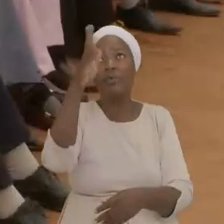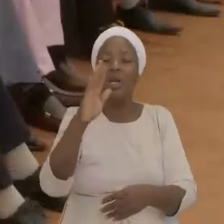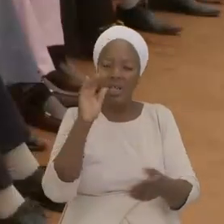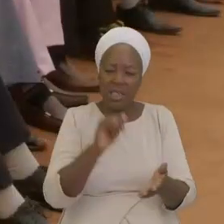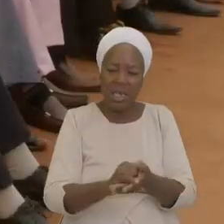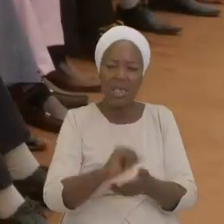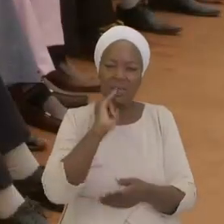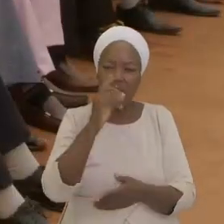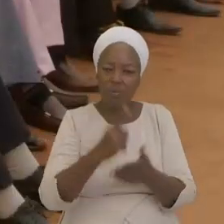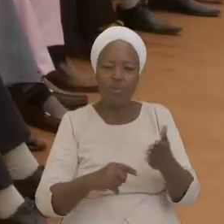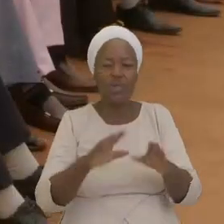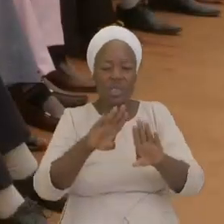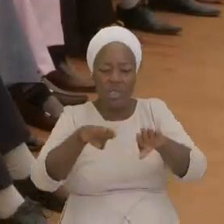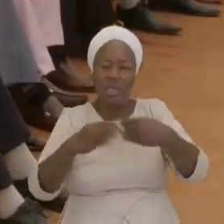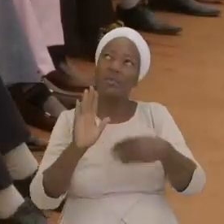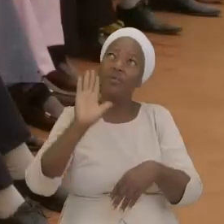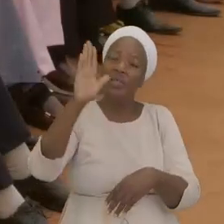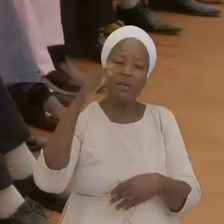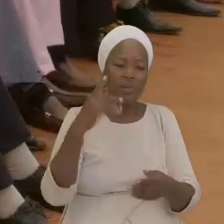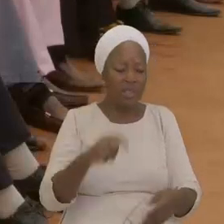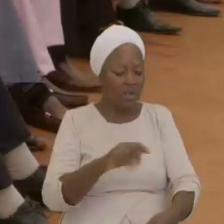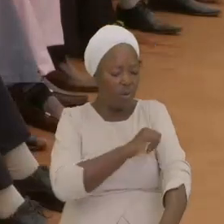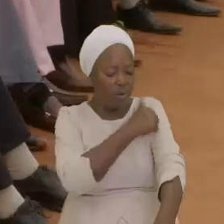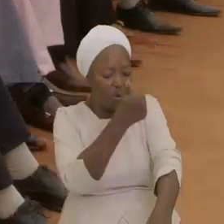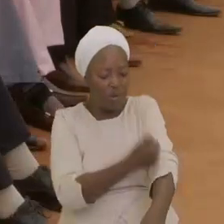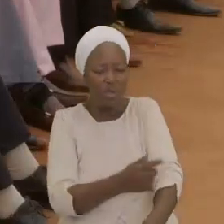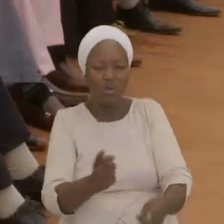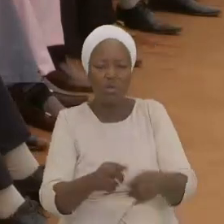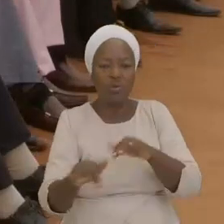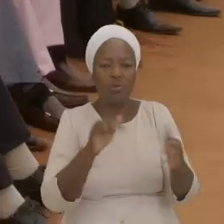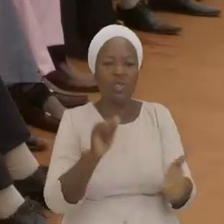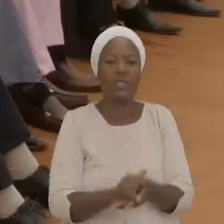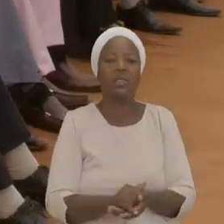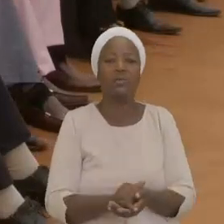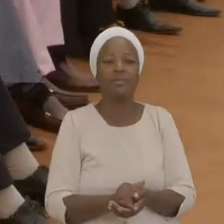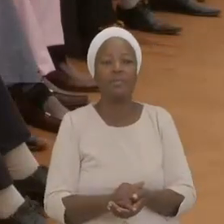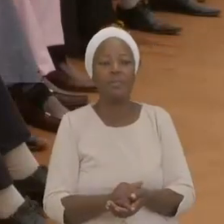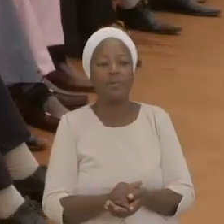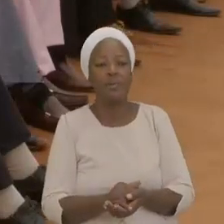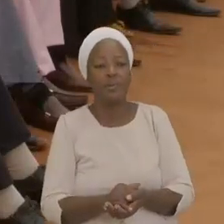what gave him the authority to do that.